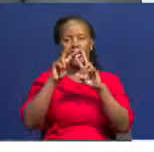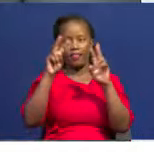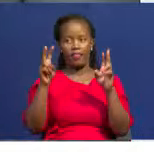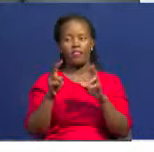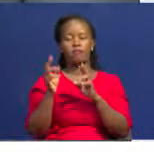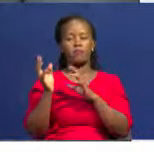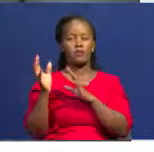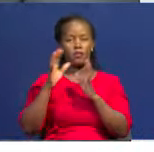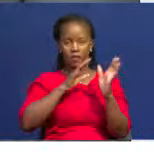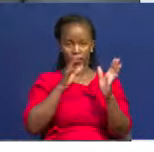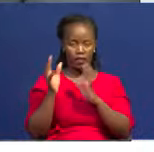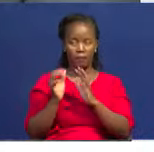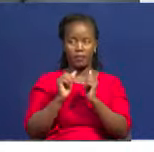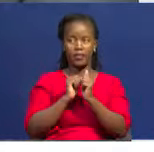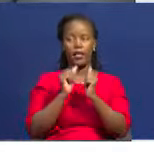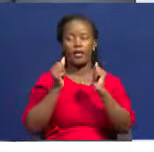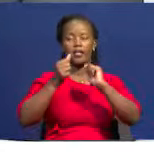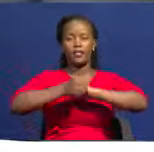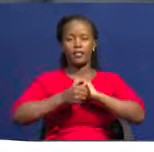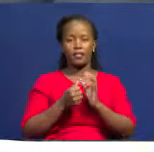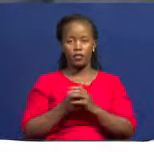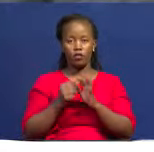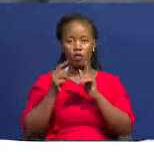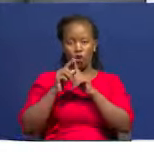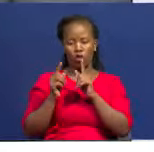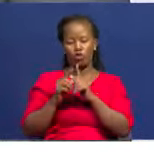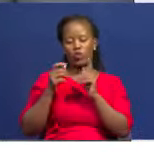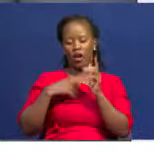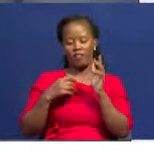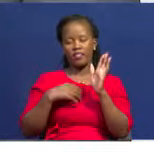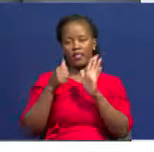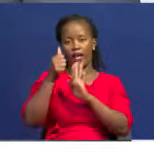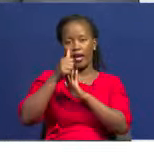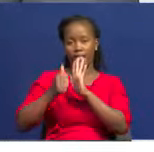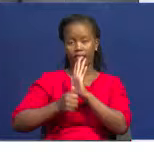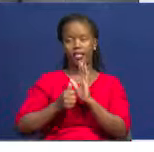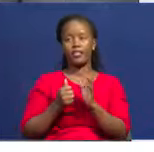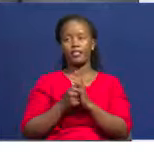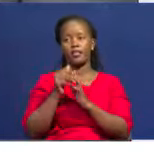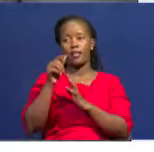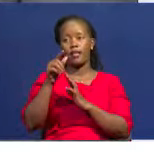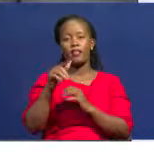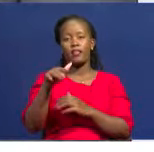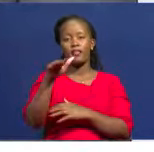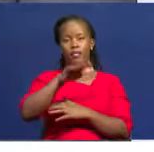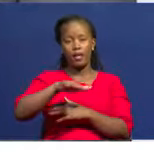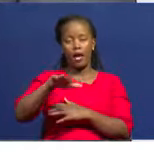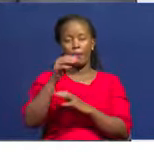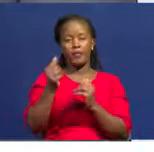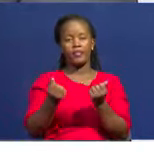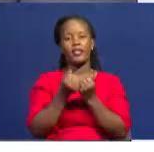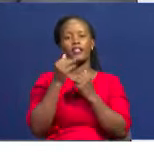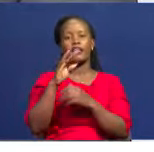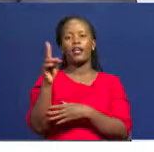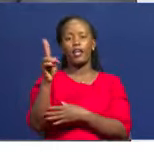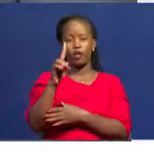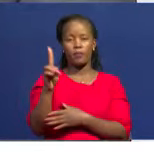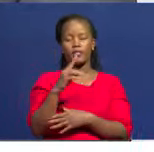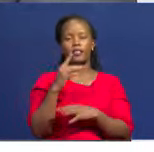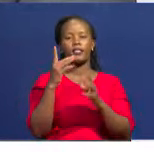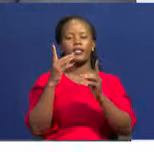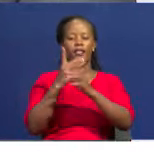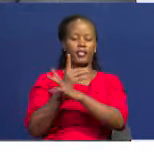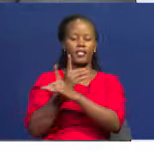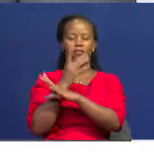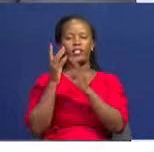Planet Films That Shape Our Climate Agenda. The gala that took place at the National Museum in Nairobi brought together industry